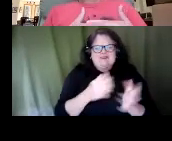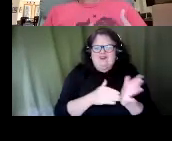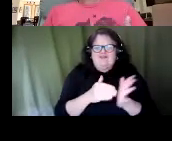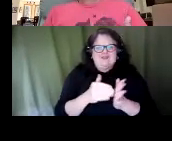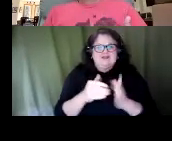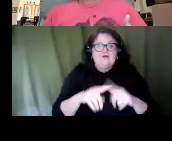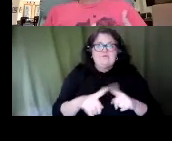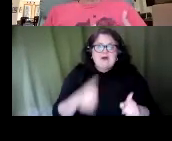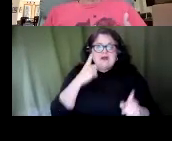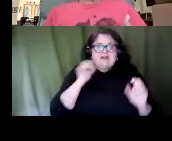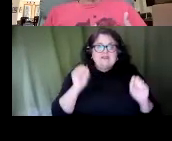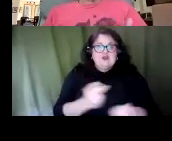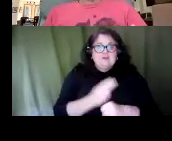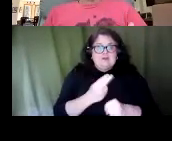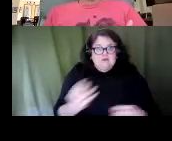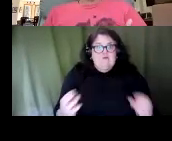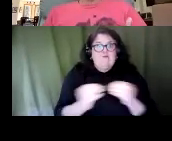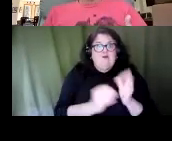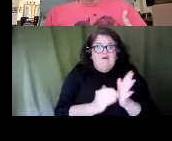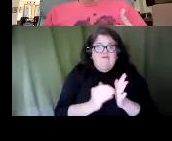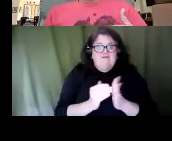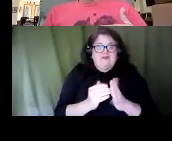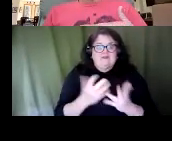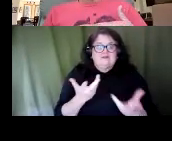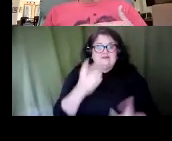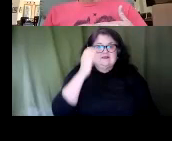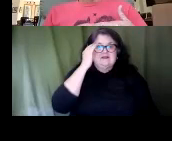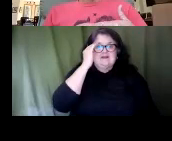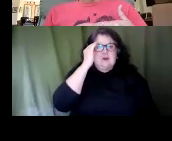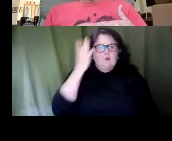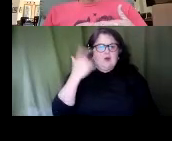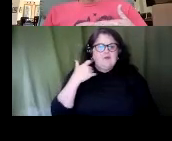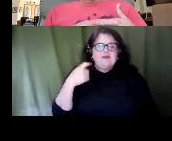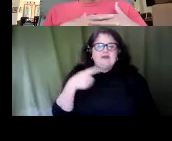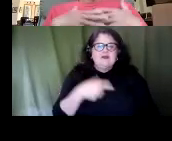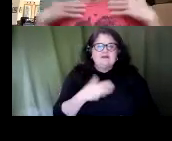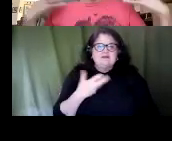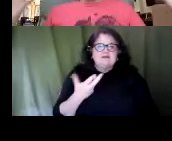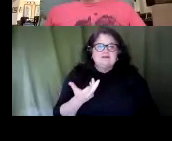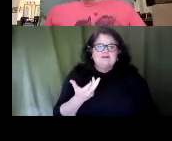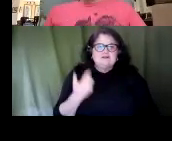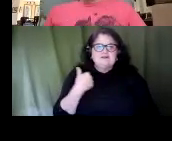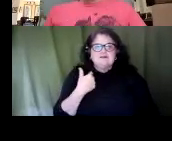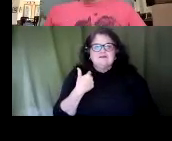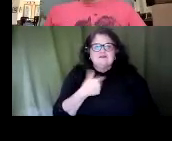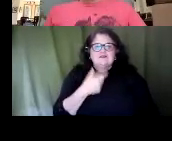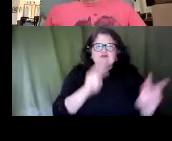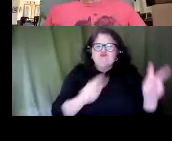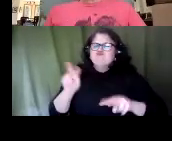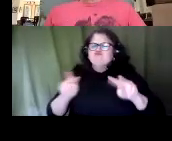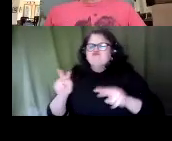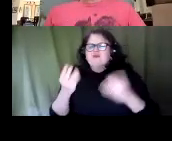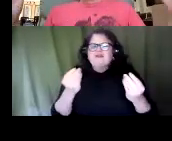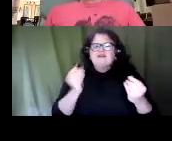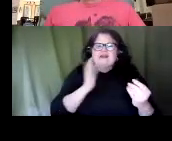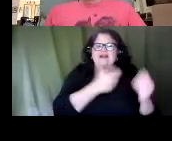but I think they could be used a whole lot more, because if we sort of look around at the land in our cities now